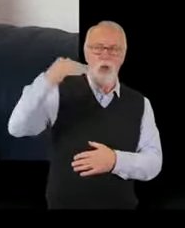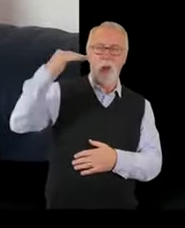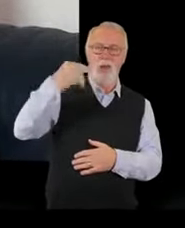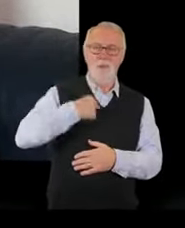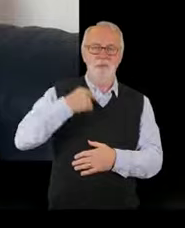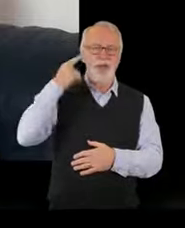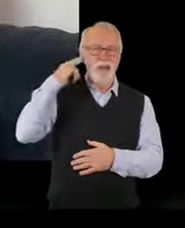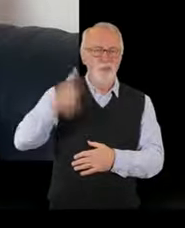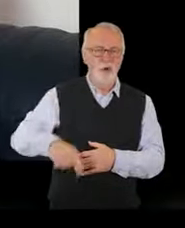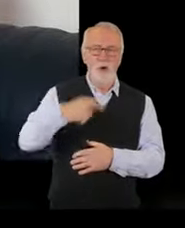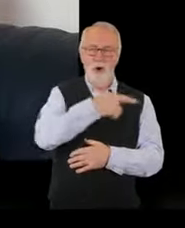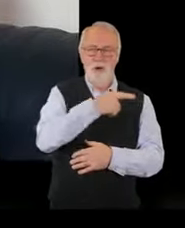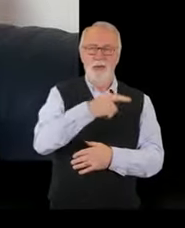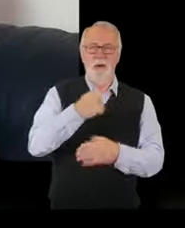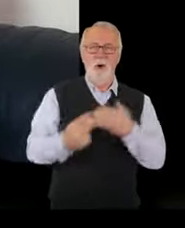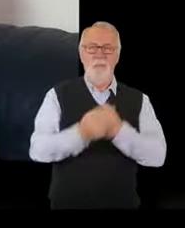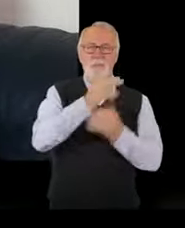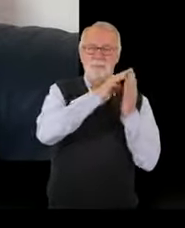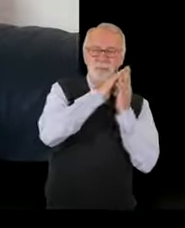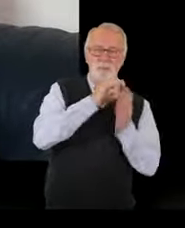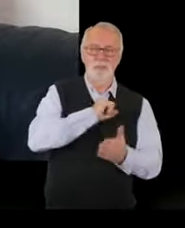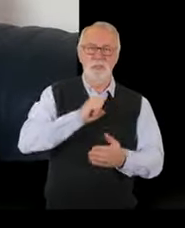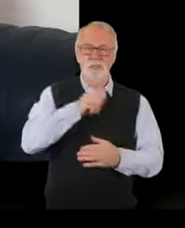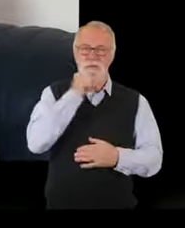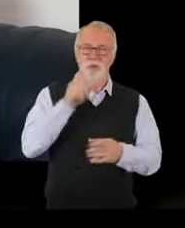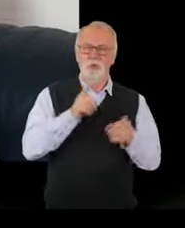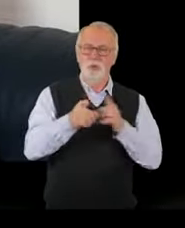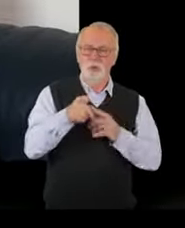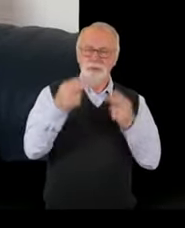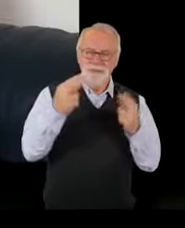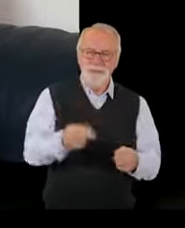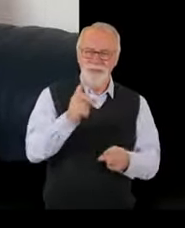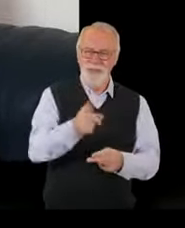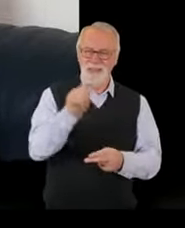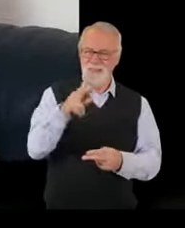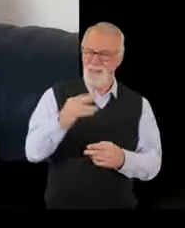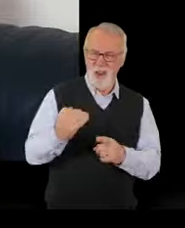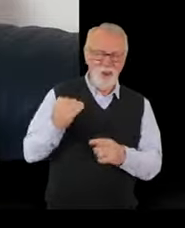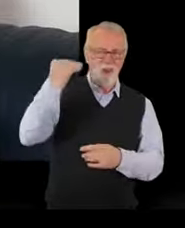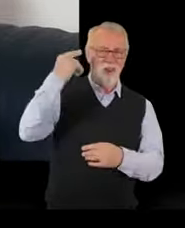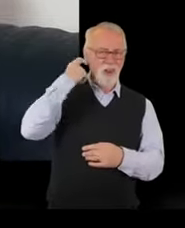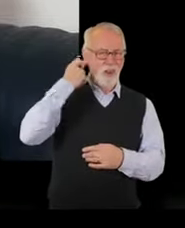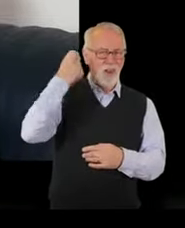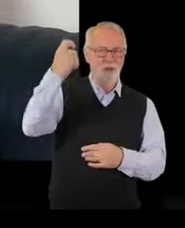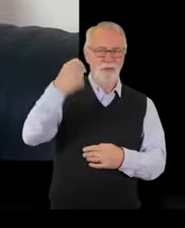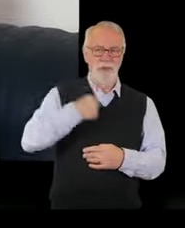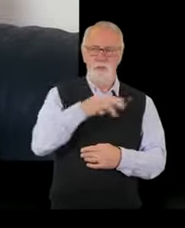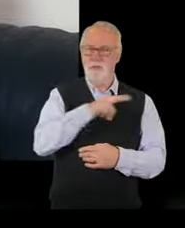off for a number of years about the television being too loud. Or I was ignoring her.